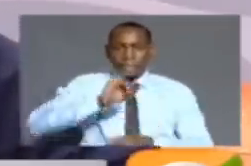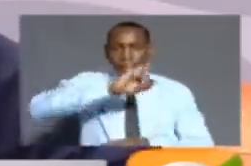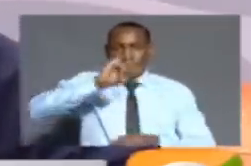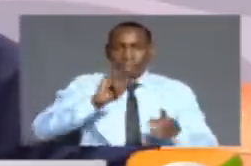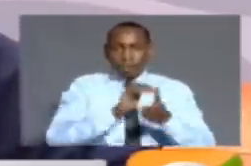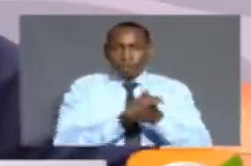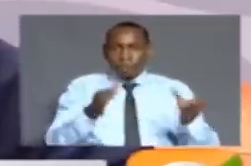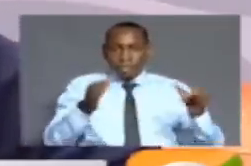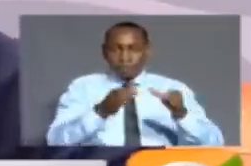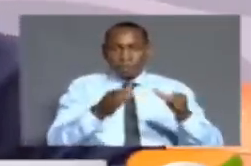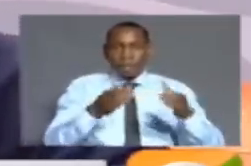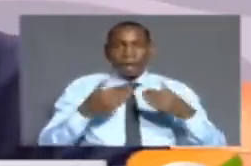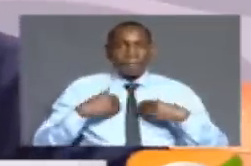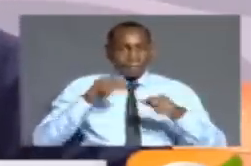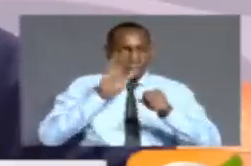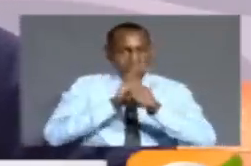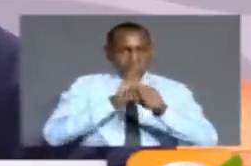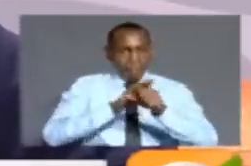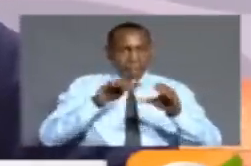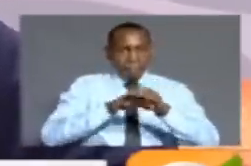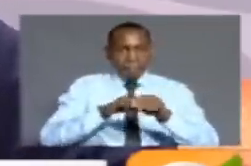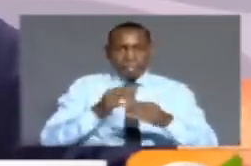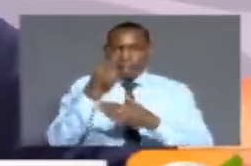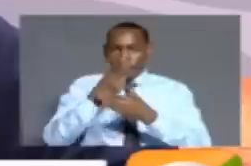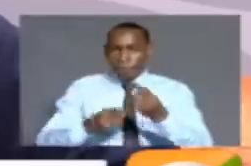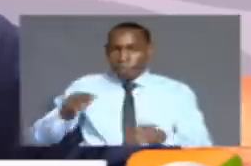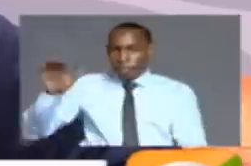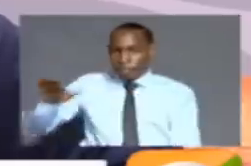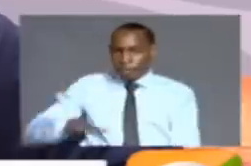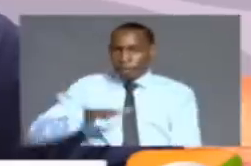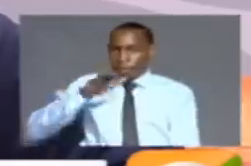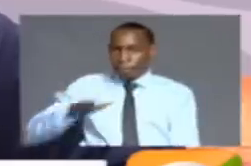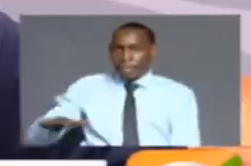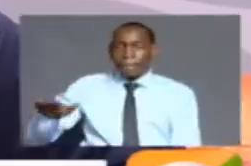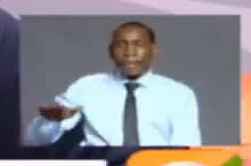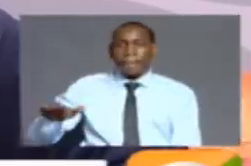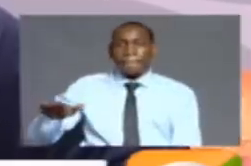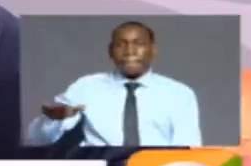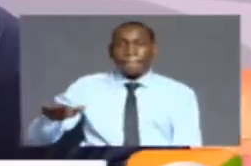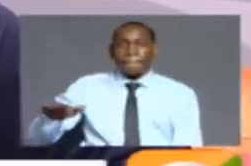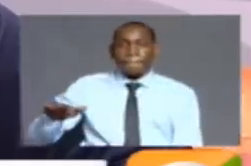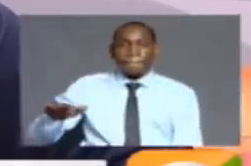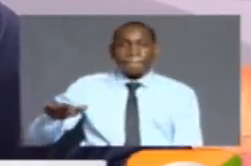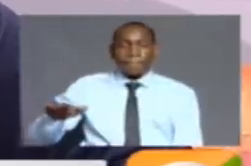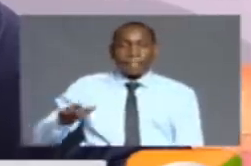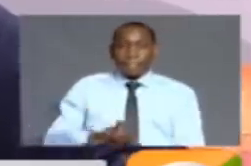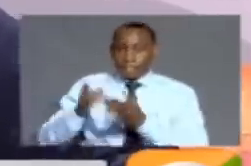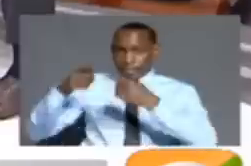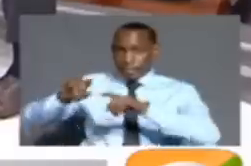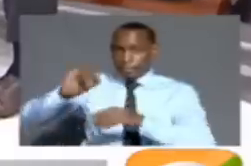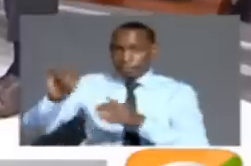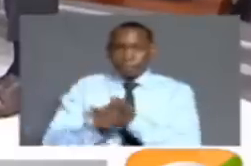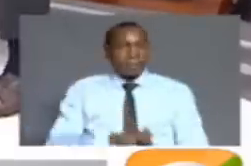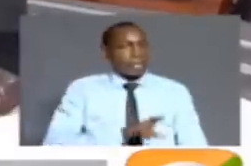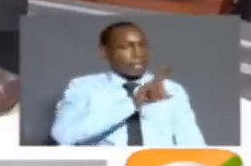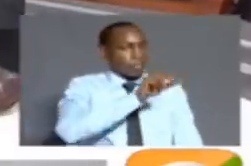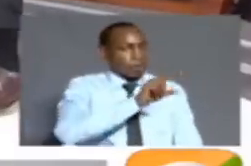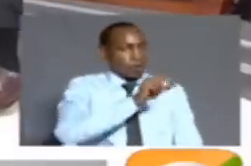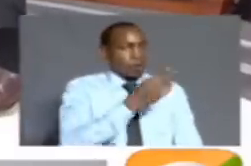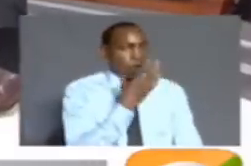majority in both houses. Yep. Okay? Yep. Strong. Proudly. And you're not Jubilee, by the way. No, I'm